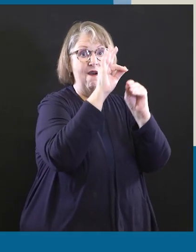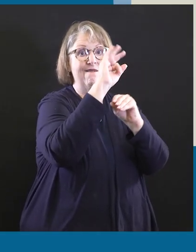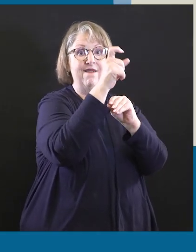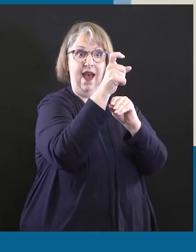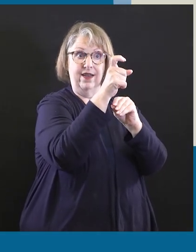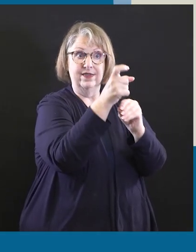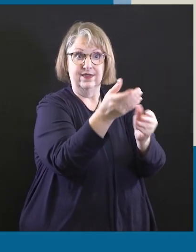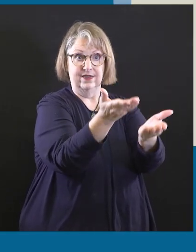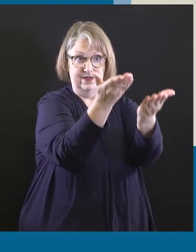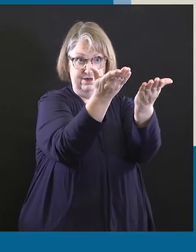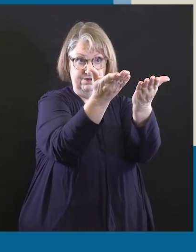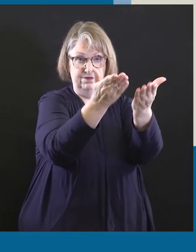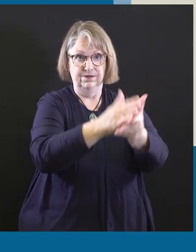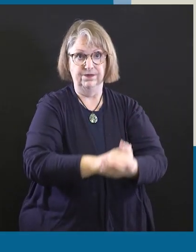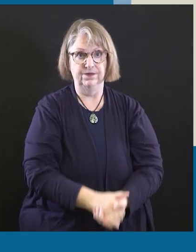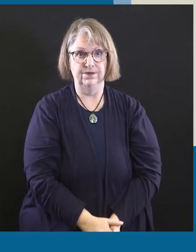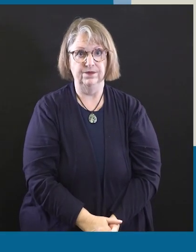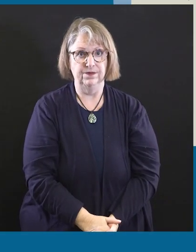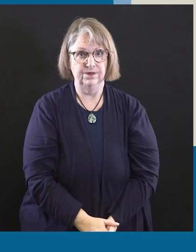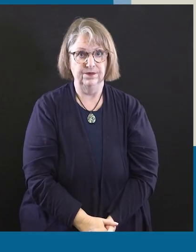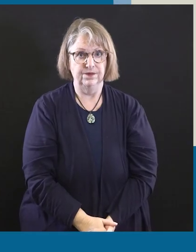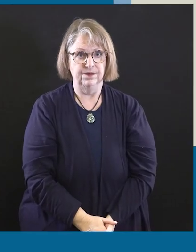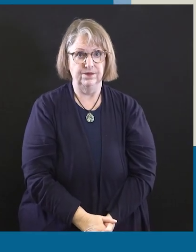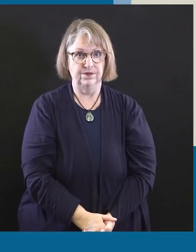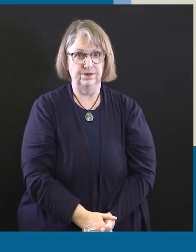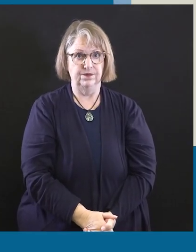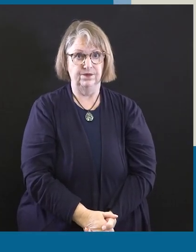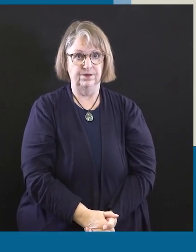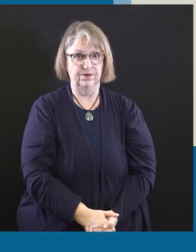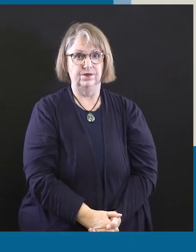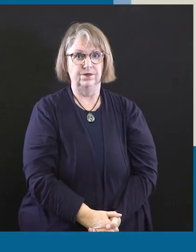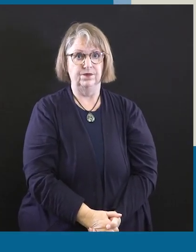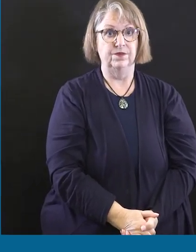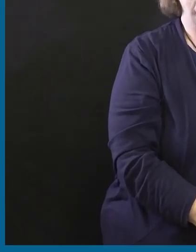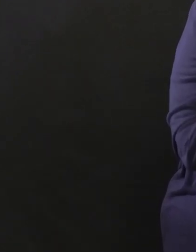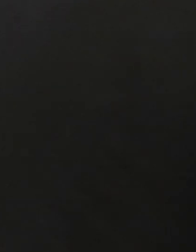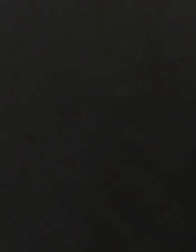Contact name, email, address, or fax.